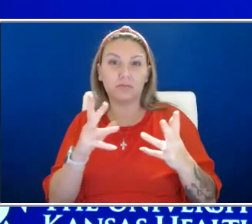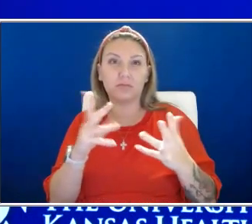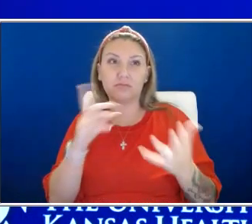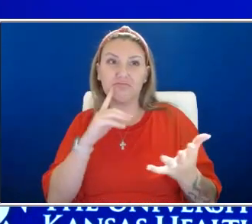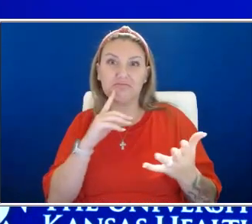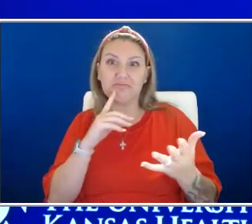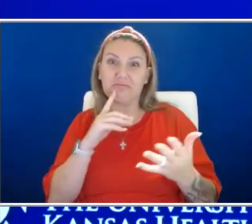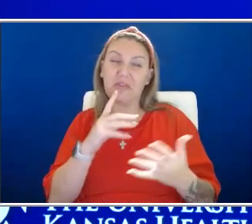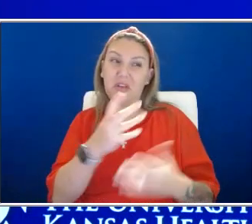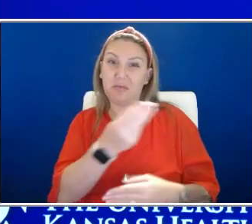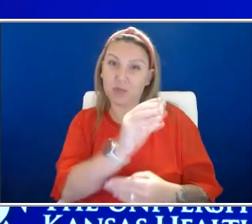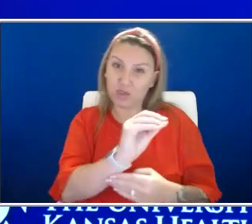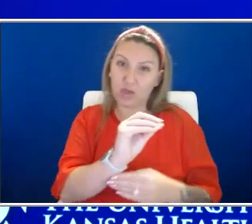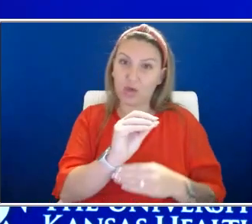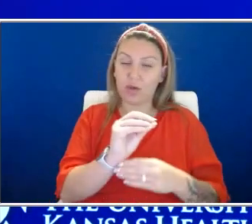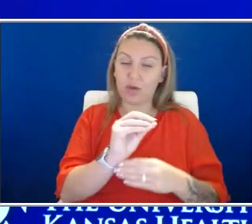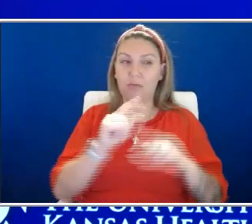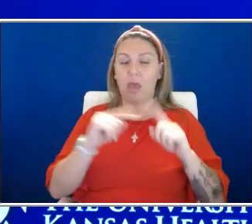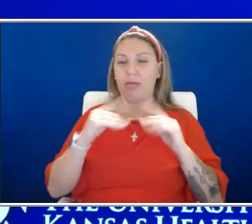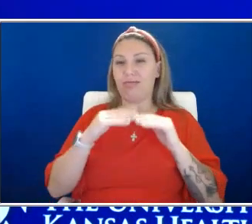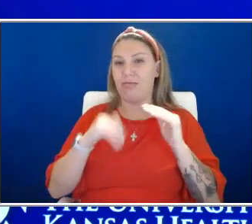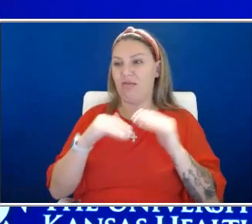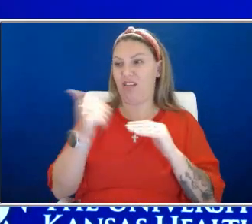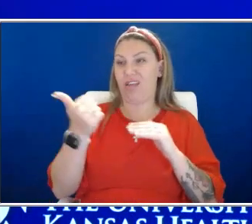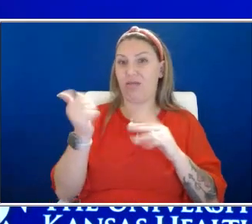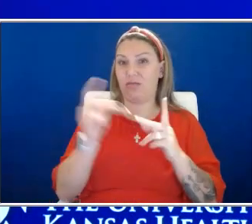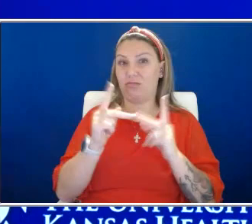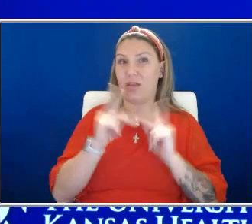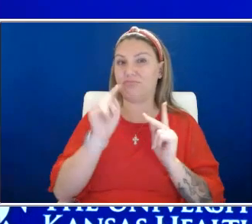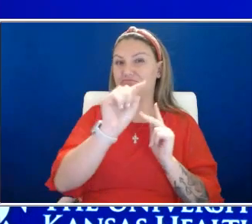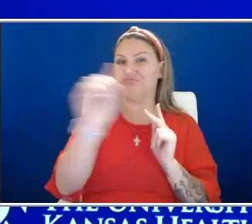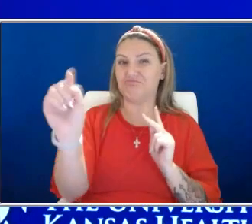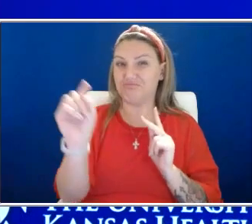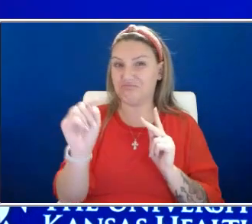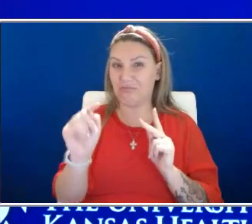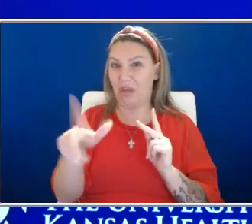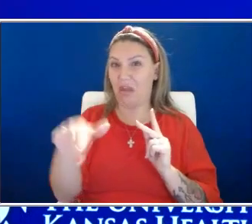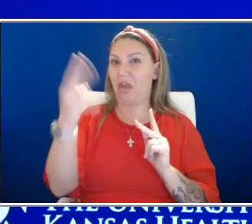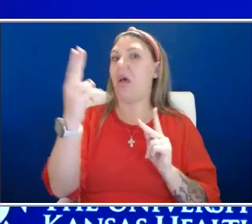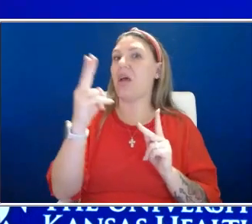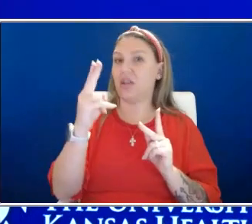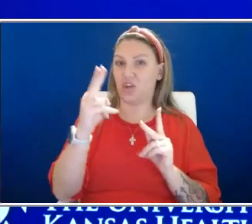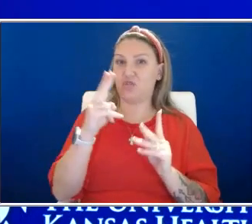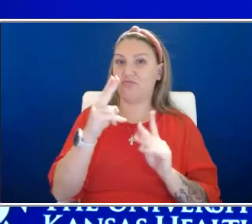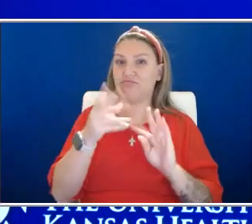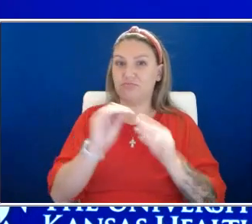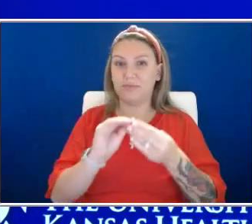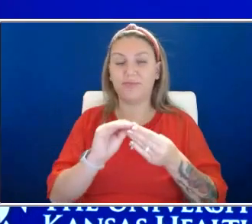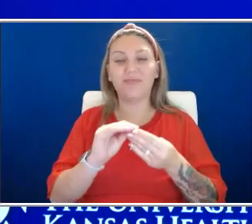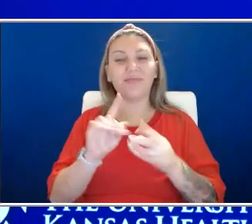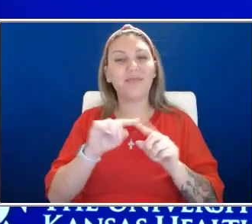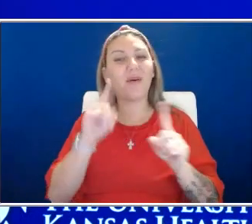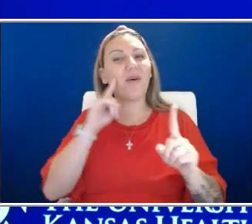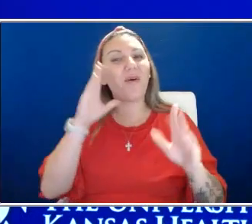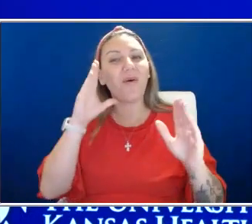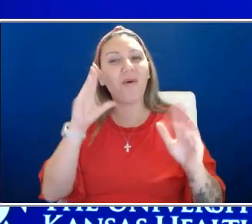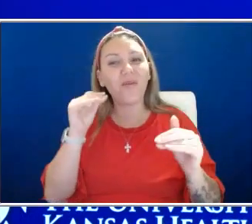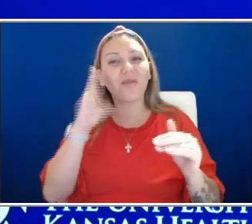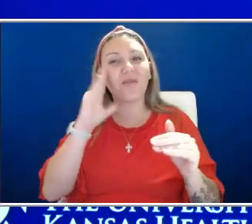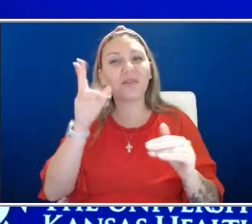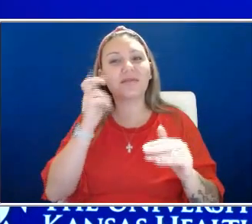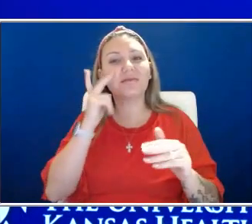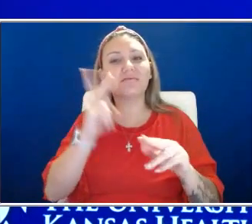other places where we've seen higher trends of cases as well. But hopefully we will continue to see a decrease in cases and